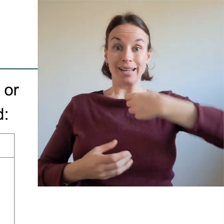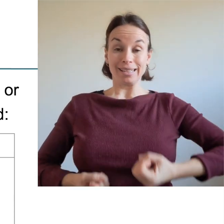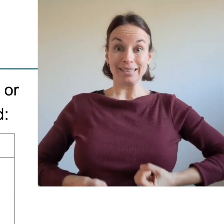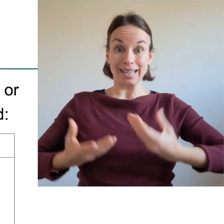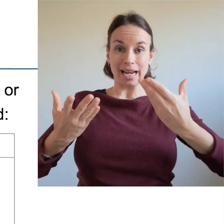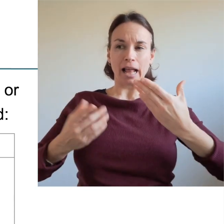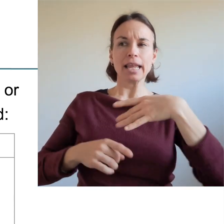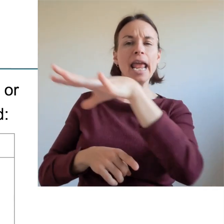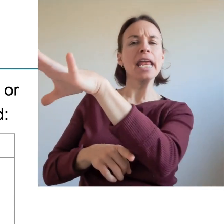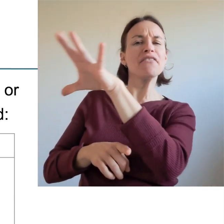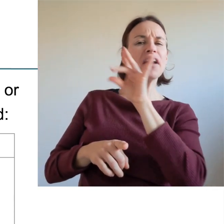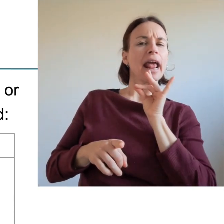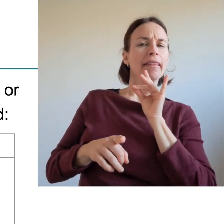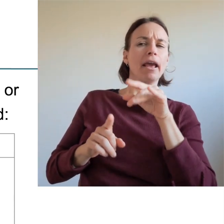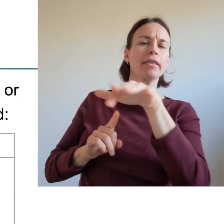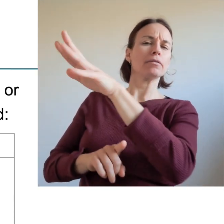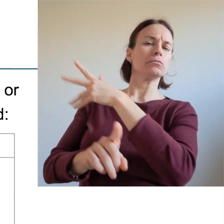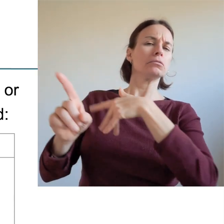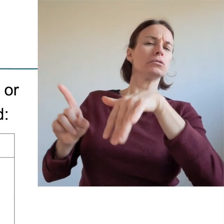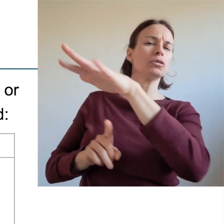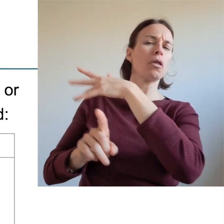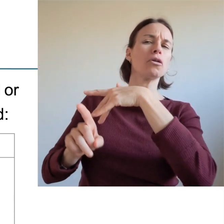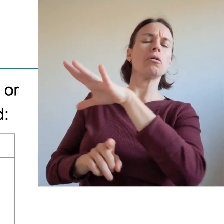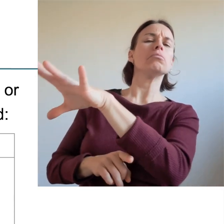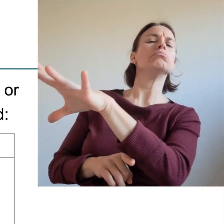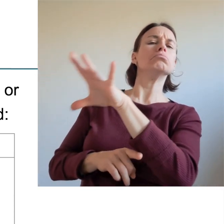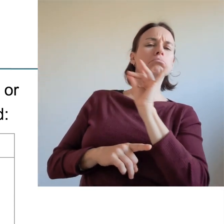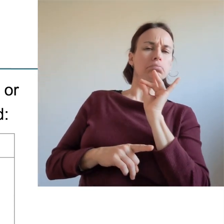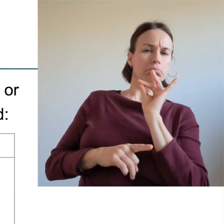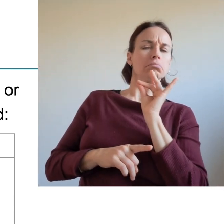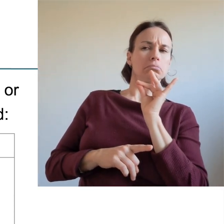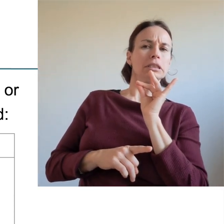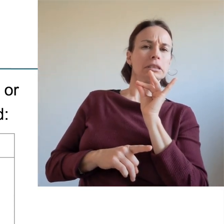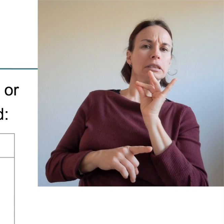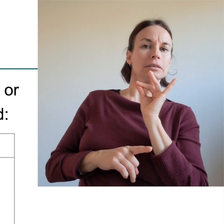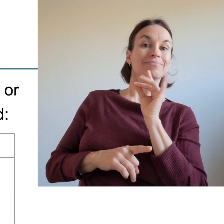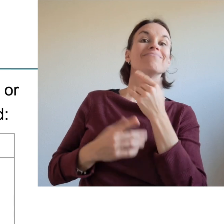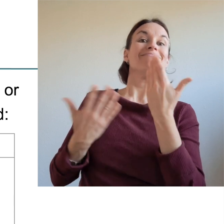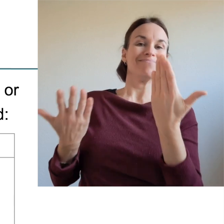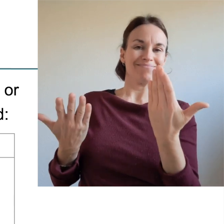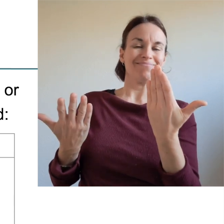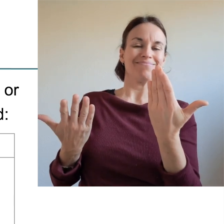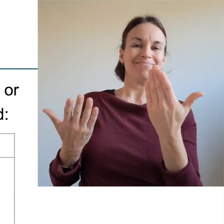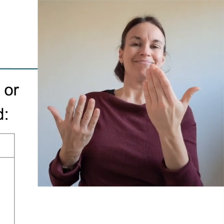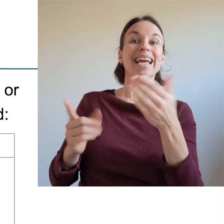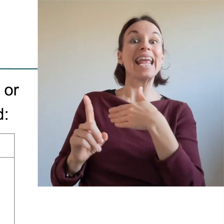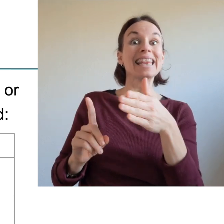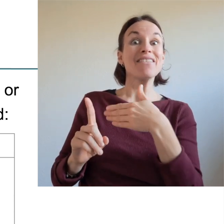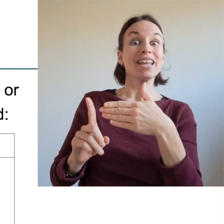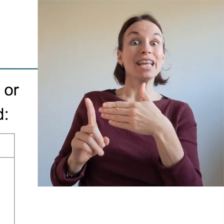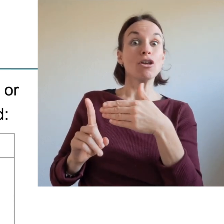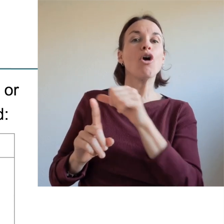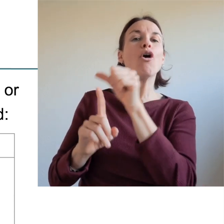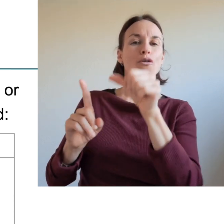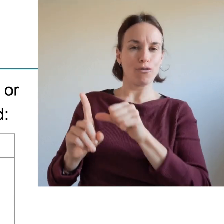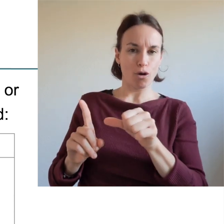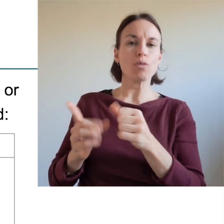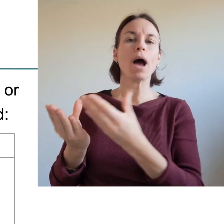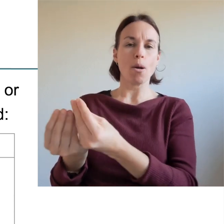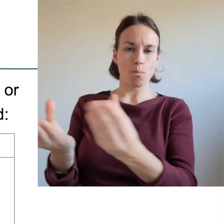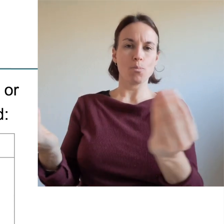evidence is an inference of the signer, we mostly found plural marked indefinites.